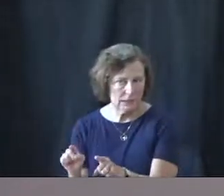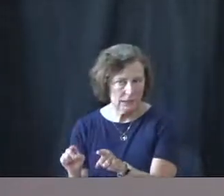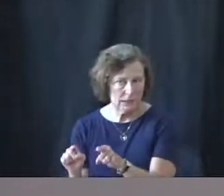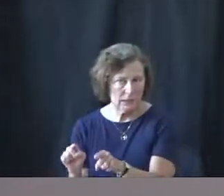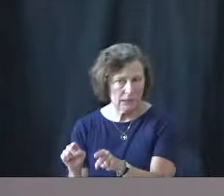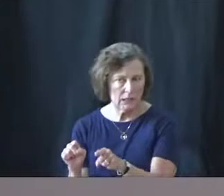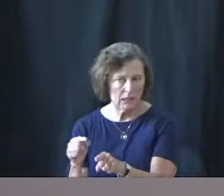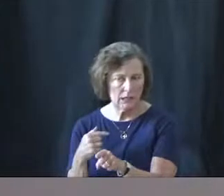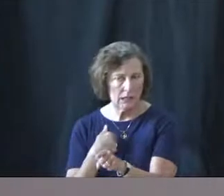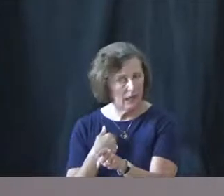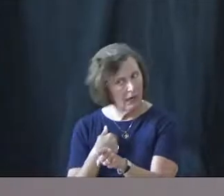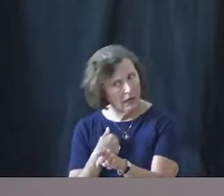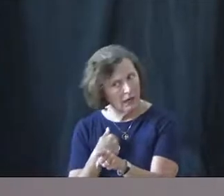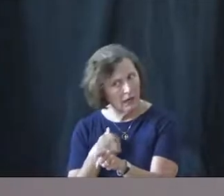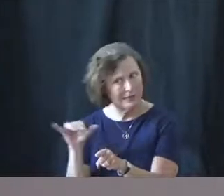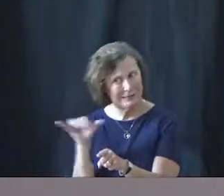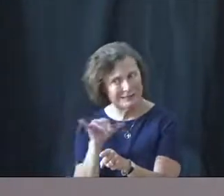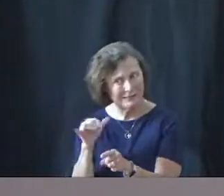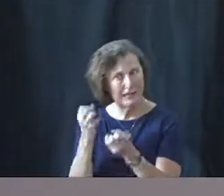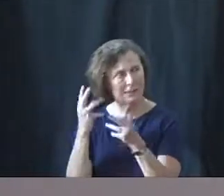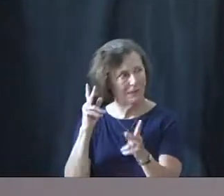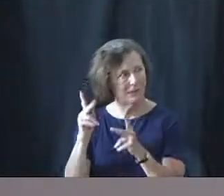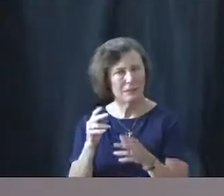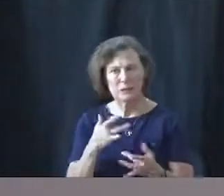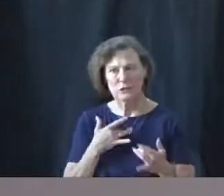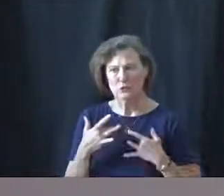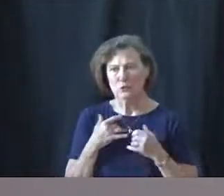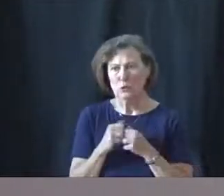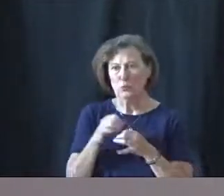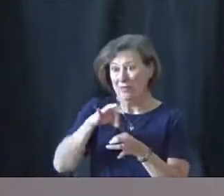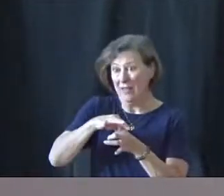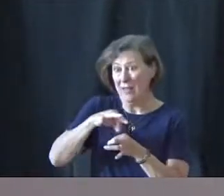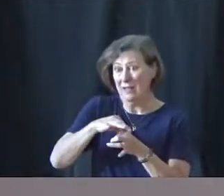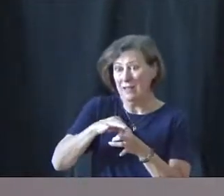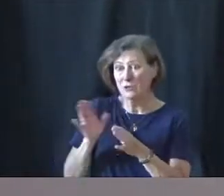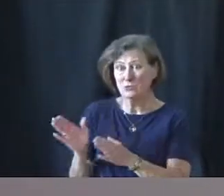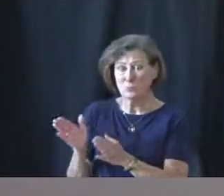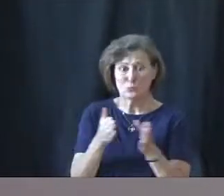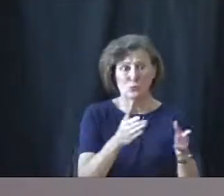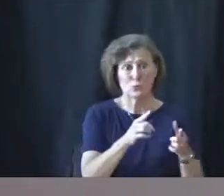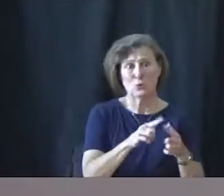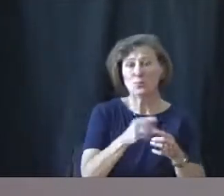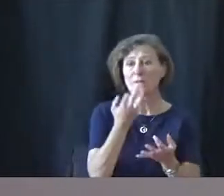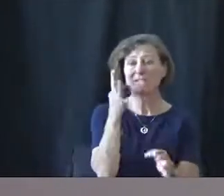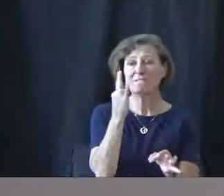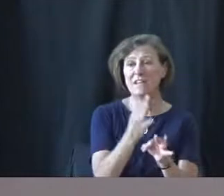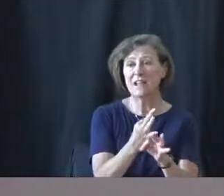And I, as did many people concerned with the election, turned to a faith community for support.